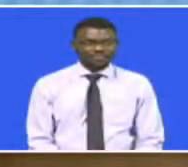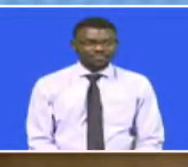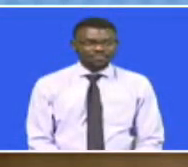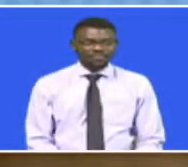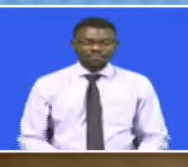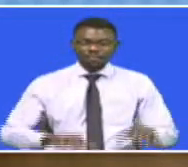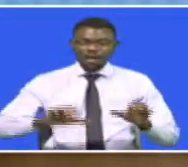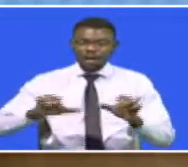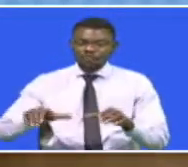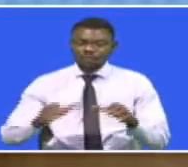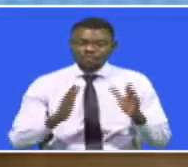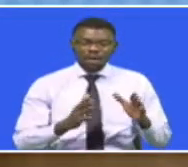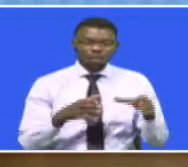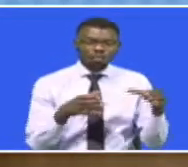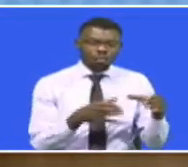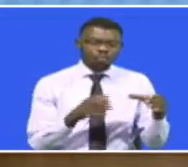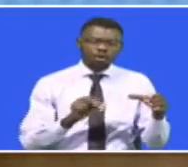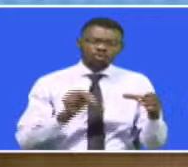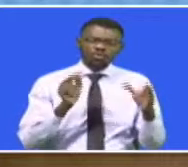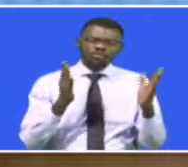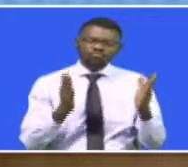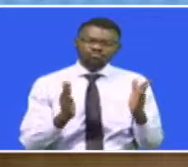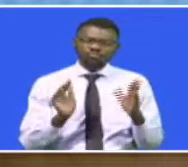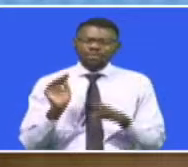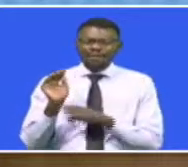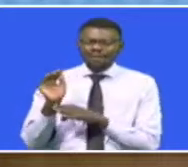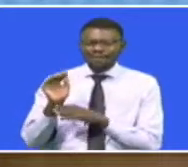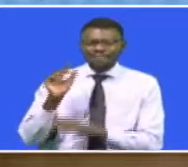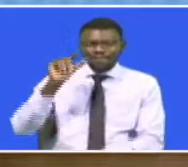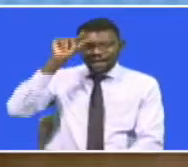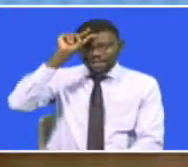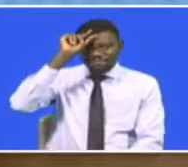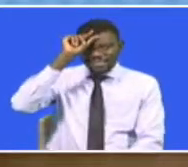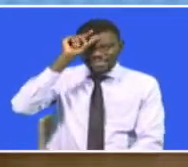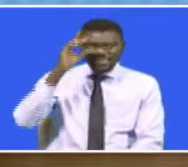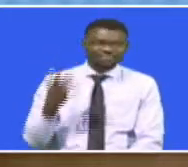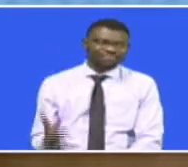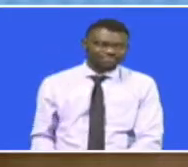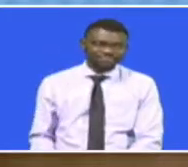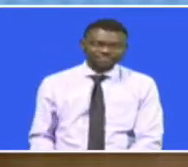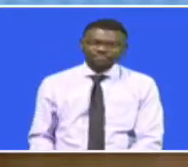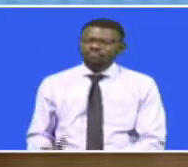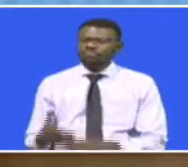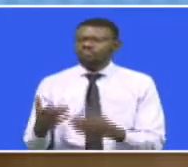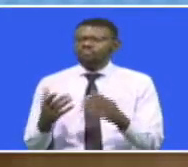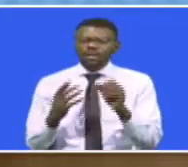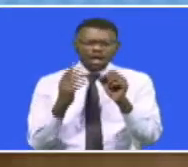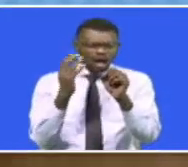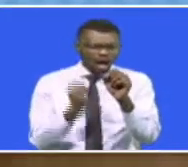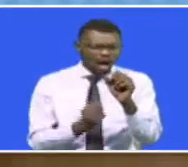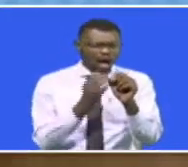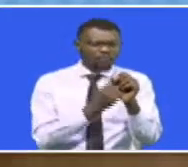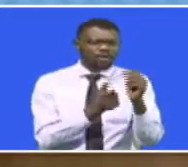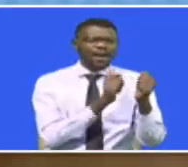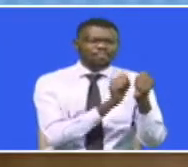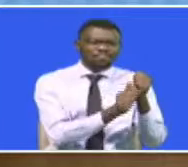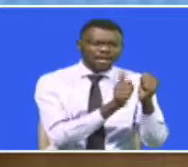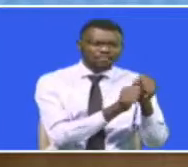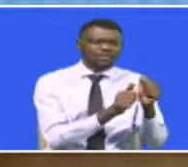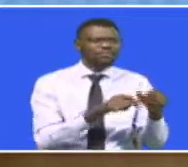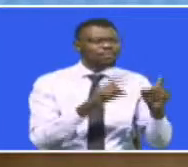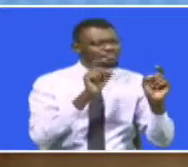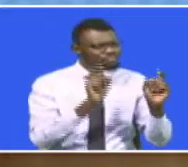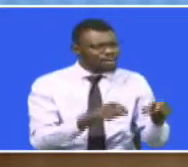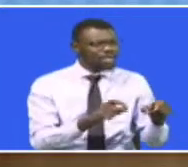Now, farmers from the North Rift region are now calling on the government to offtake their produce as this season's maize harvest commences. They further